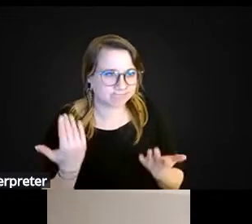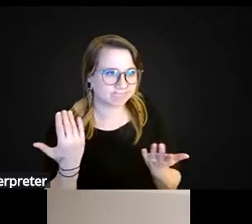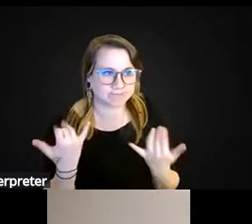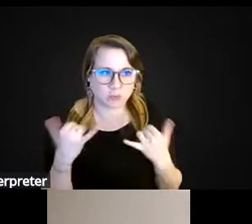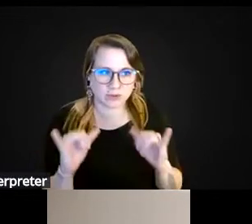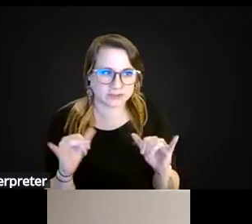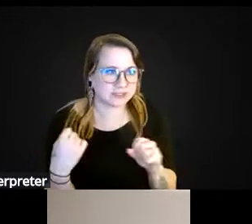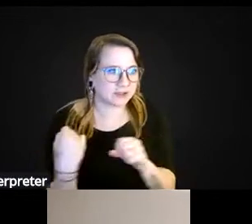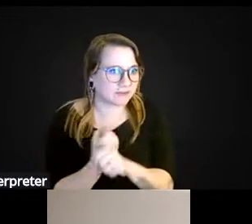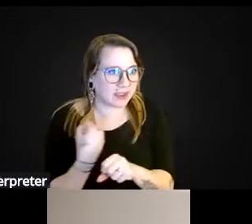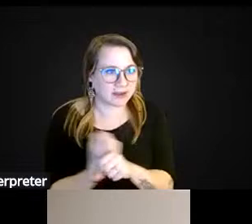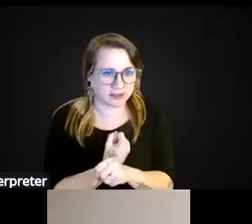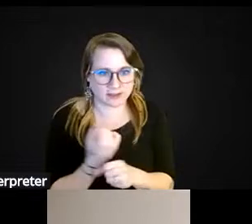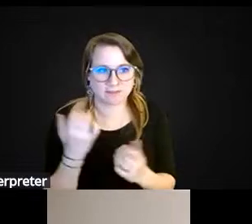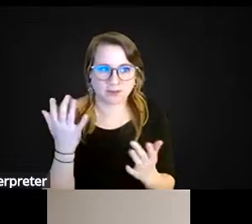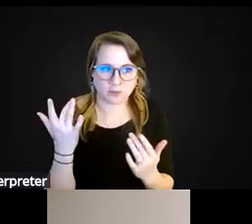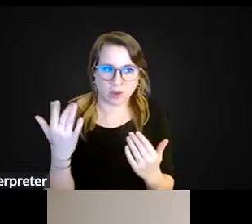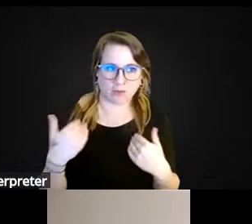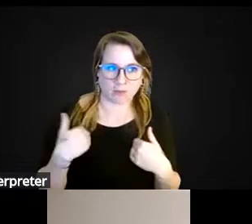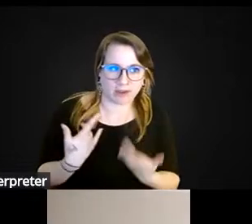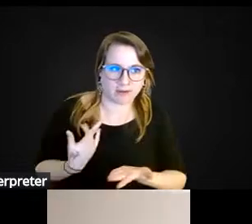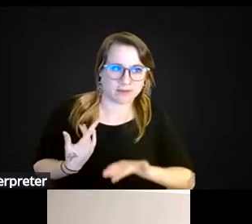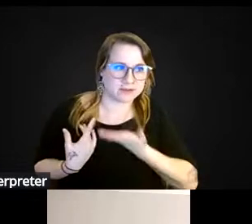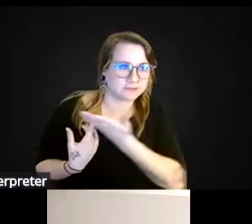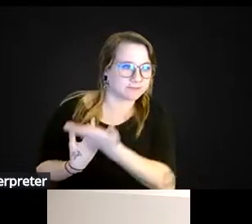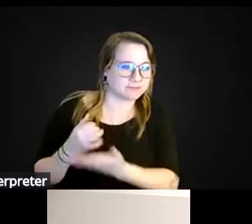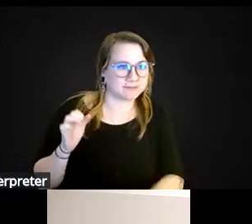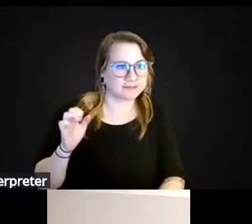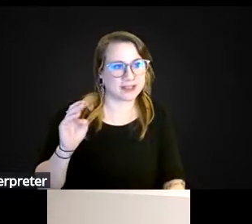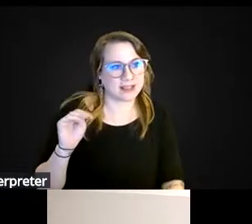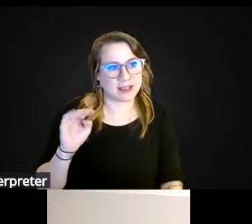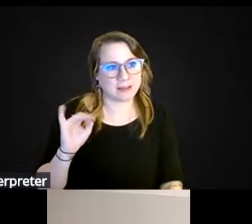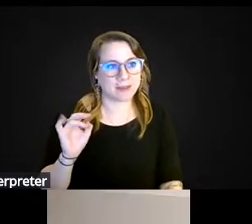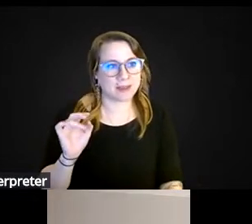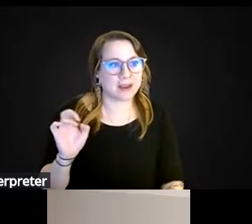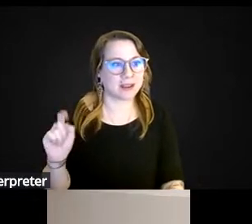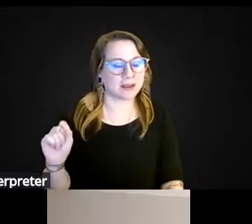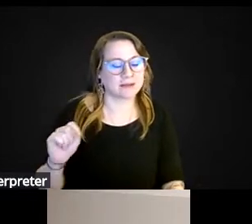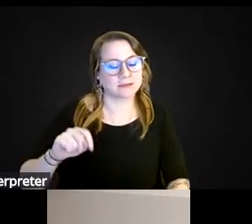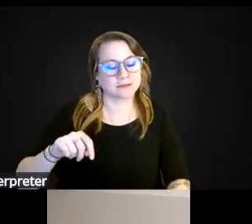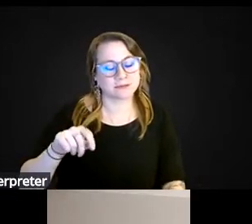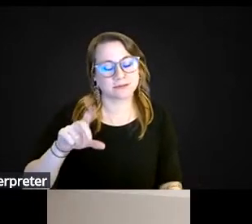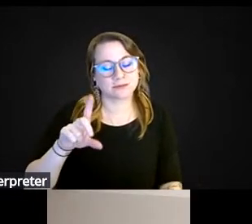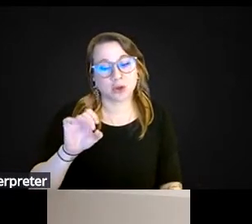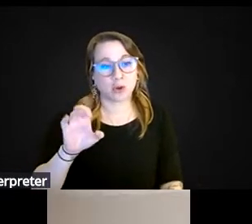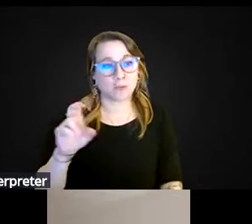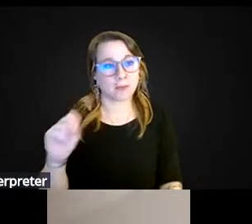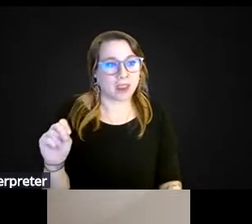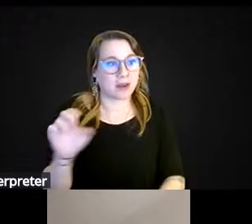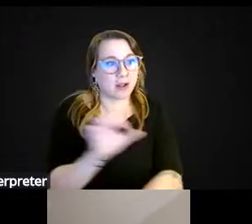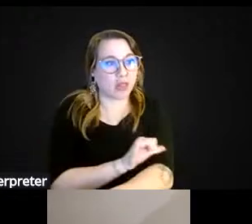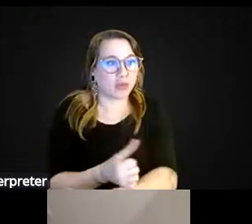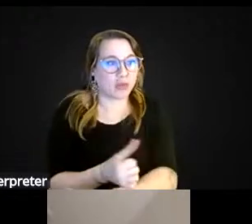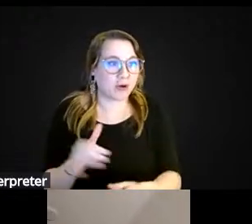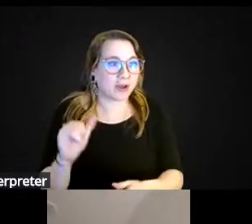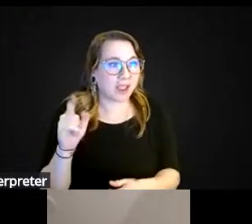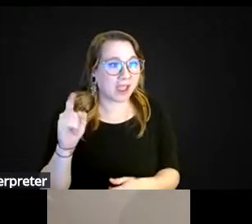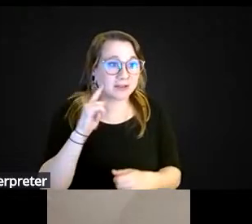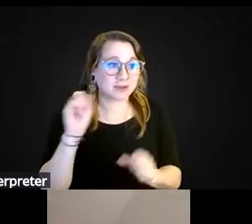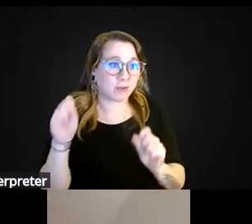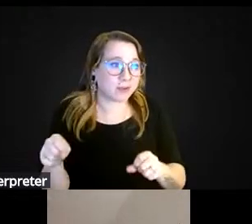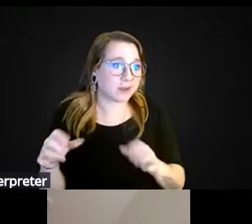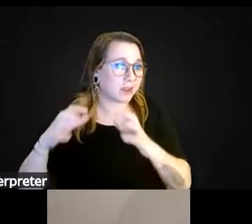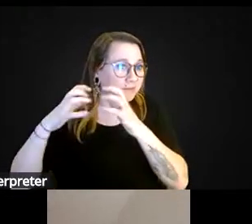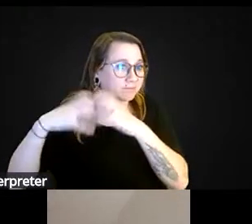So that's why we have this eminent domain authority act so that we can take it back. Although it's going to take a